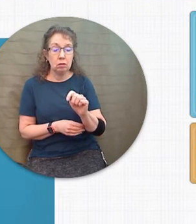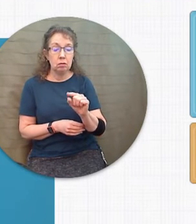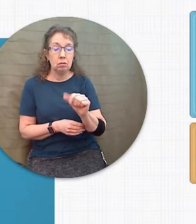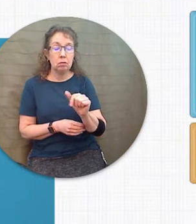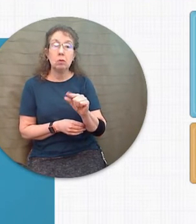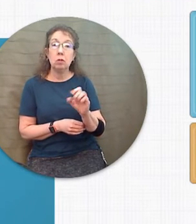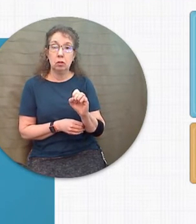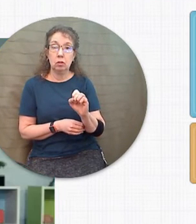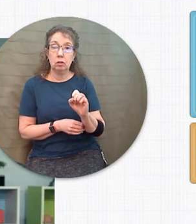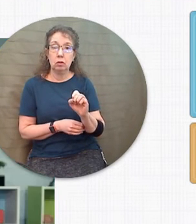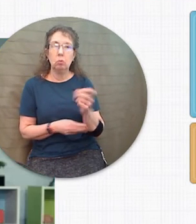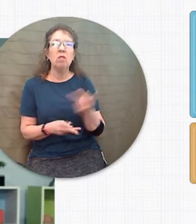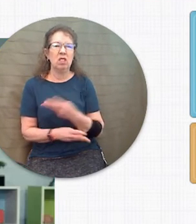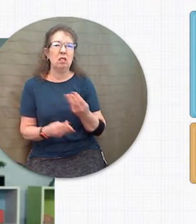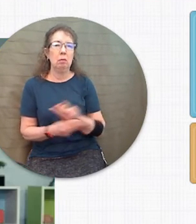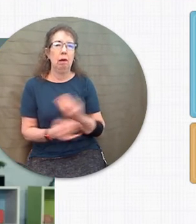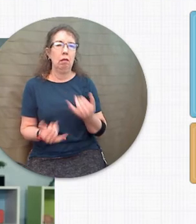25% of 200.